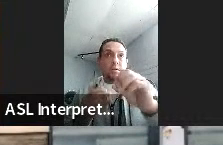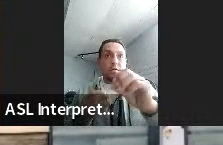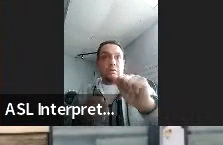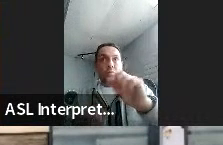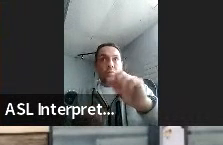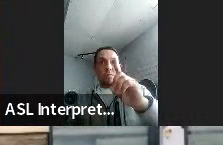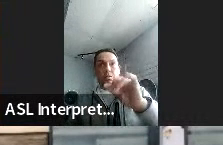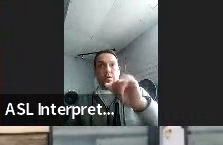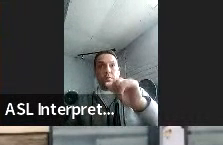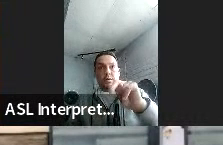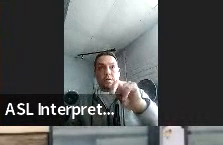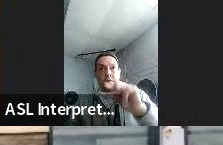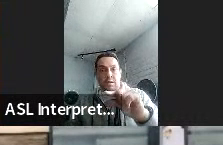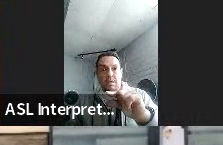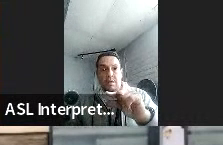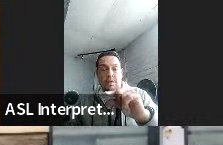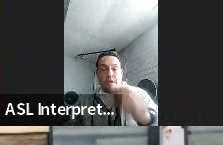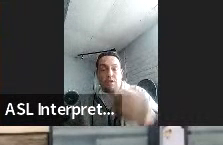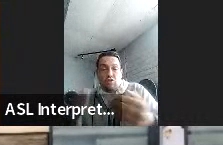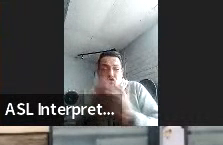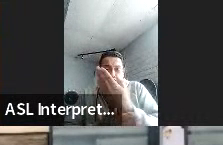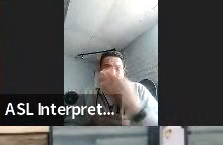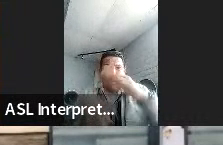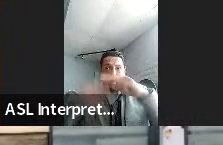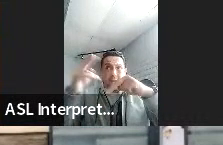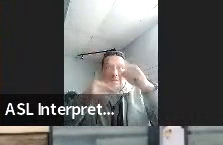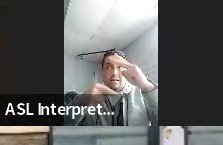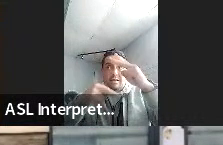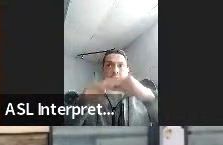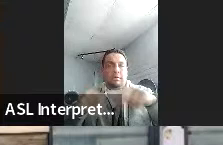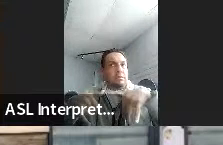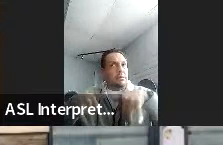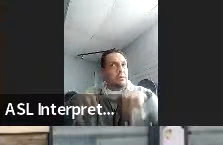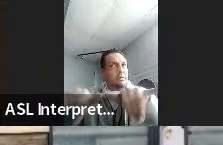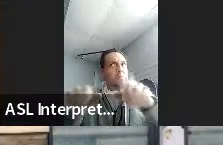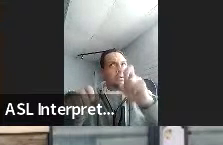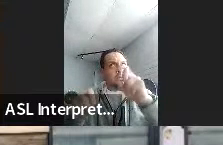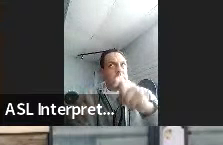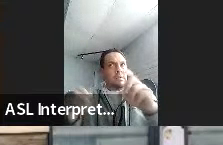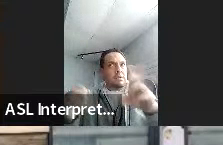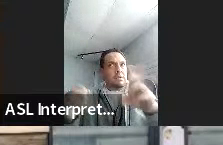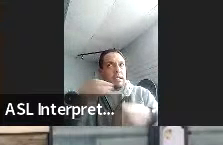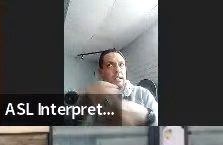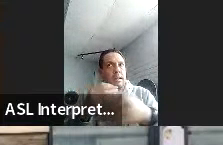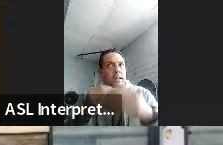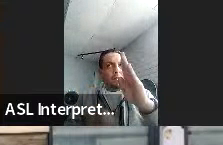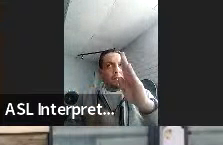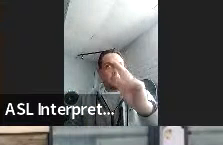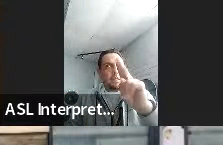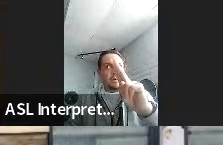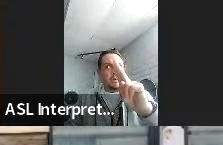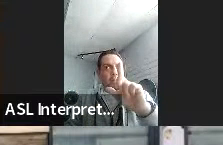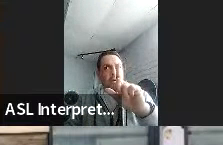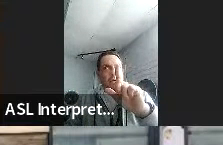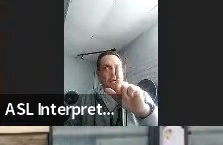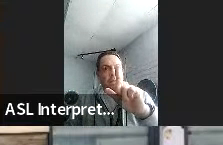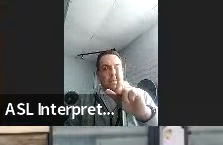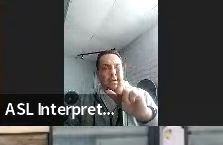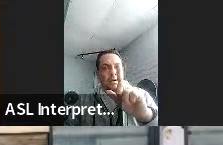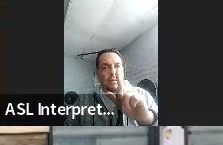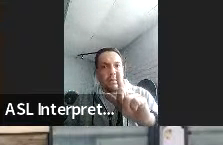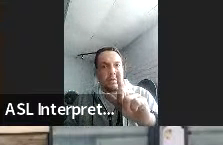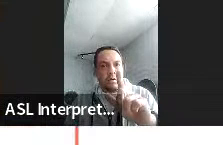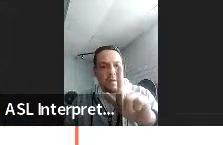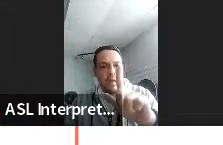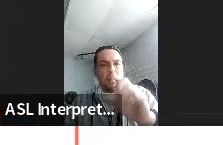would still have to add loading according to the appropriate mix of businesses in that building. Next slide,